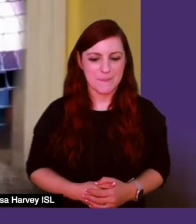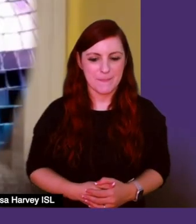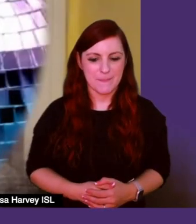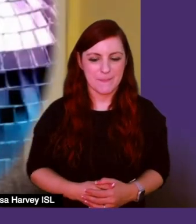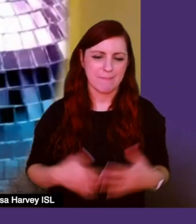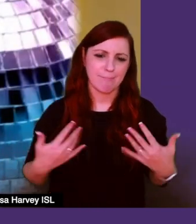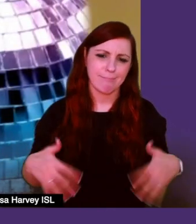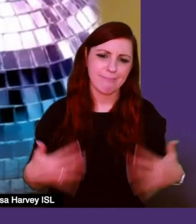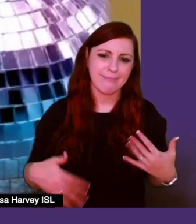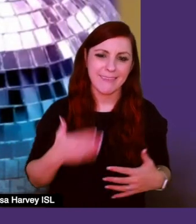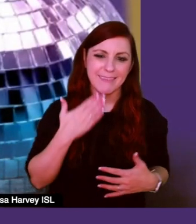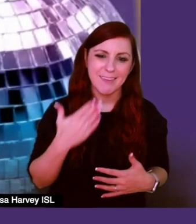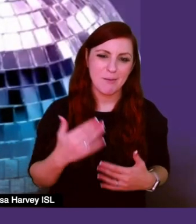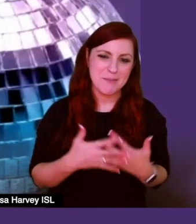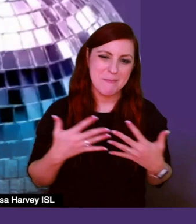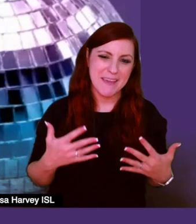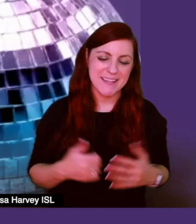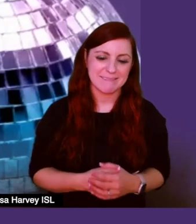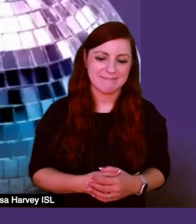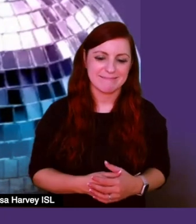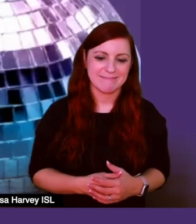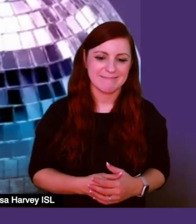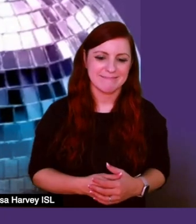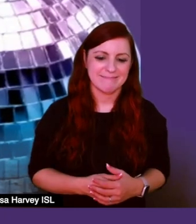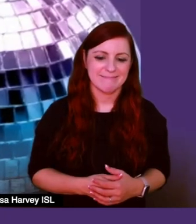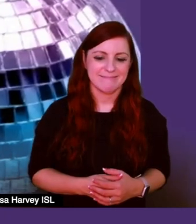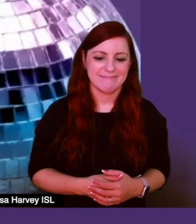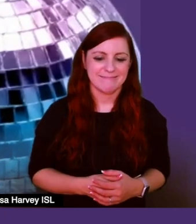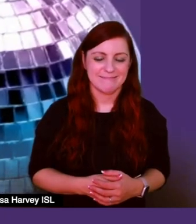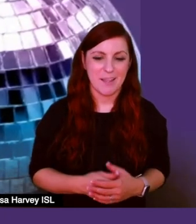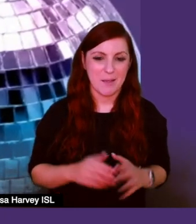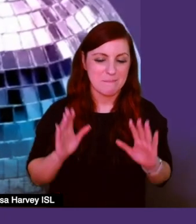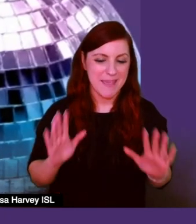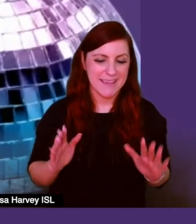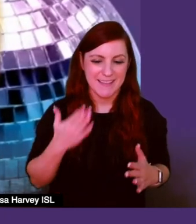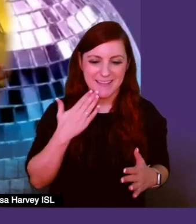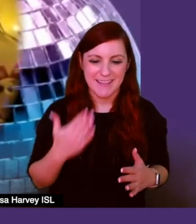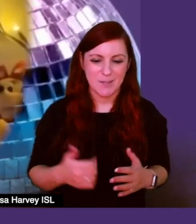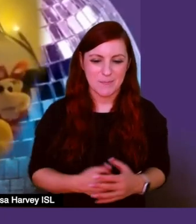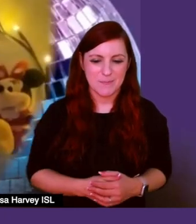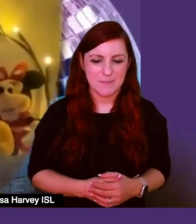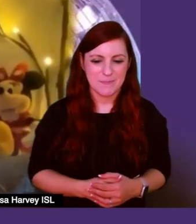Oh, Sarah, that was amazing. Thank you. And amazing. Thank you.